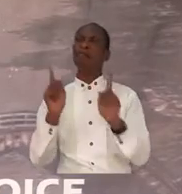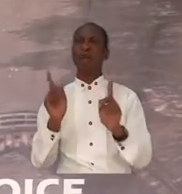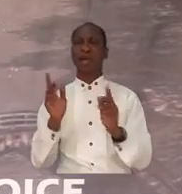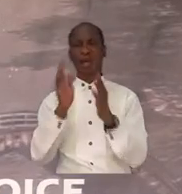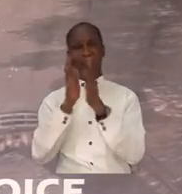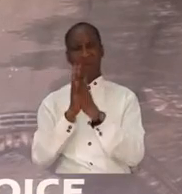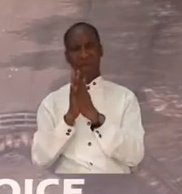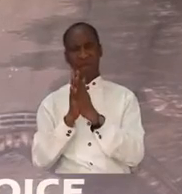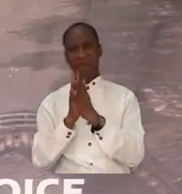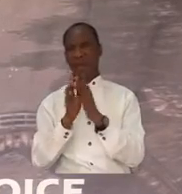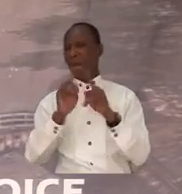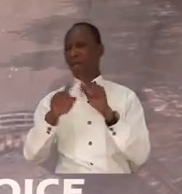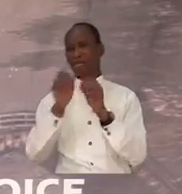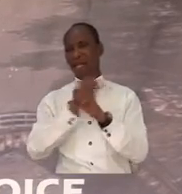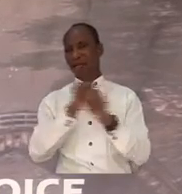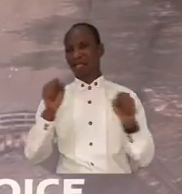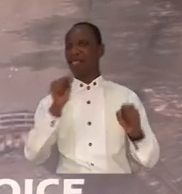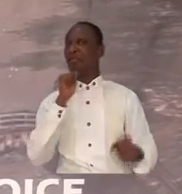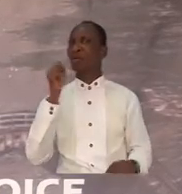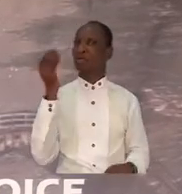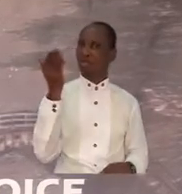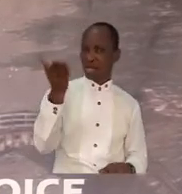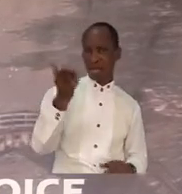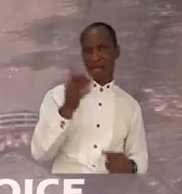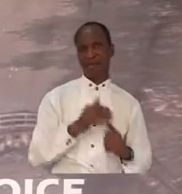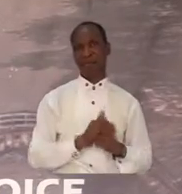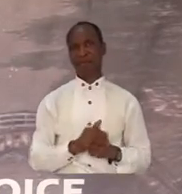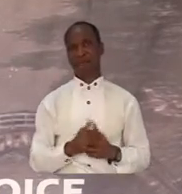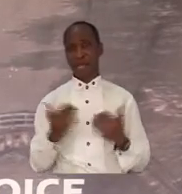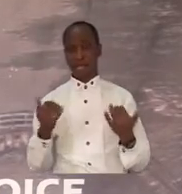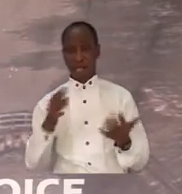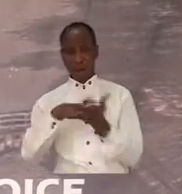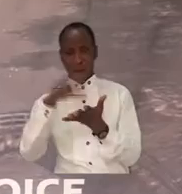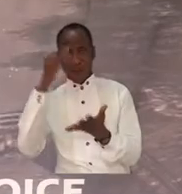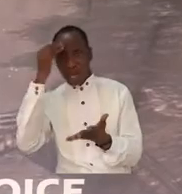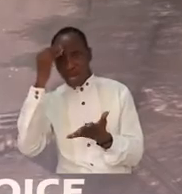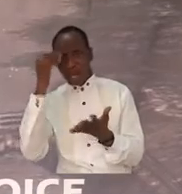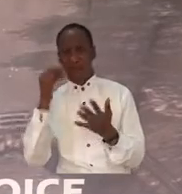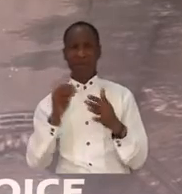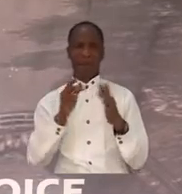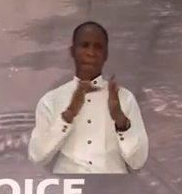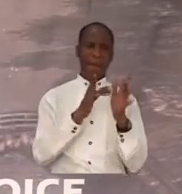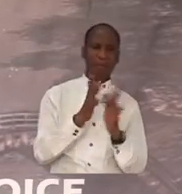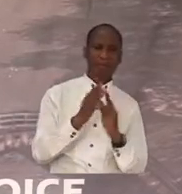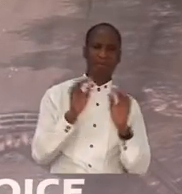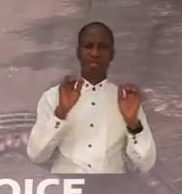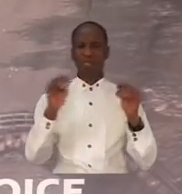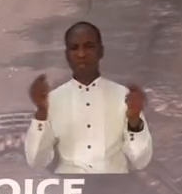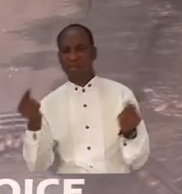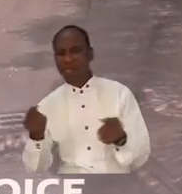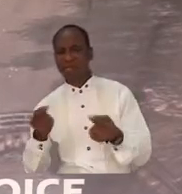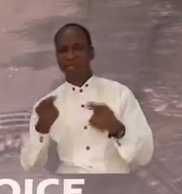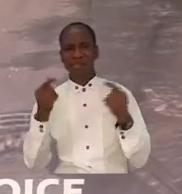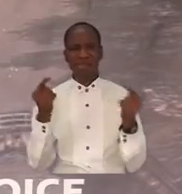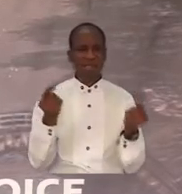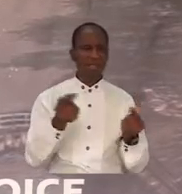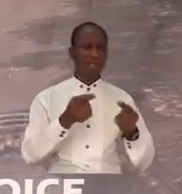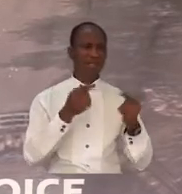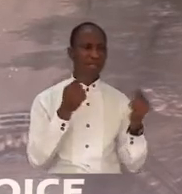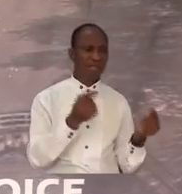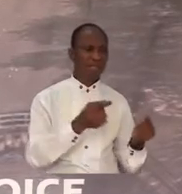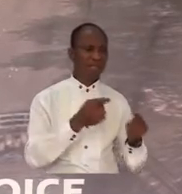ne yankopon de nkwagye ato nemom Yesu ehunu se bible no akasa fa boni nipa ni boni ni nkwagye asem